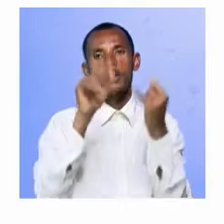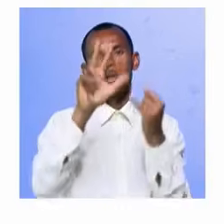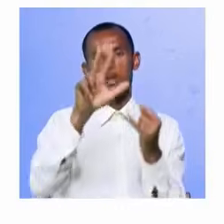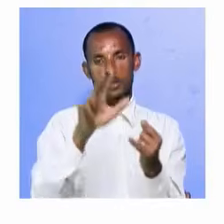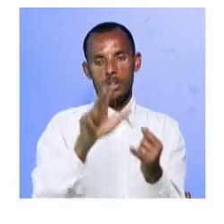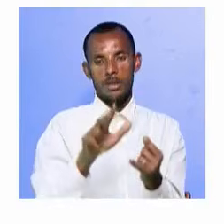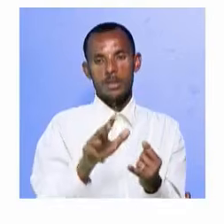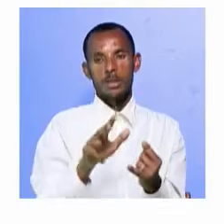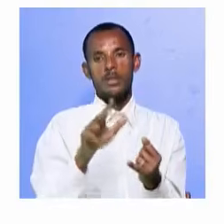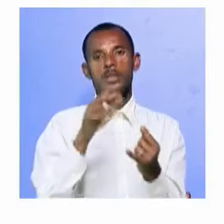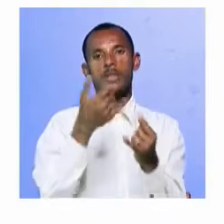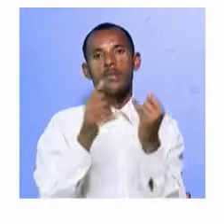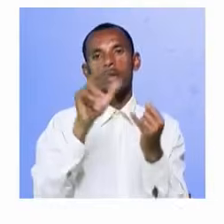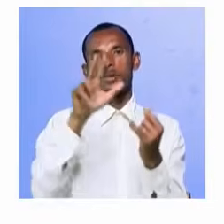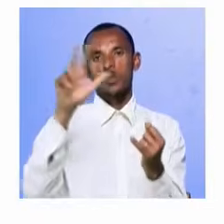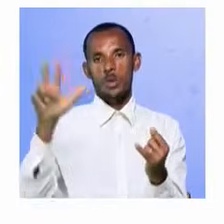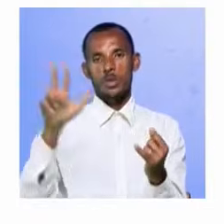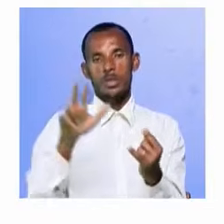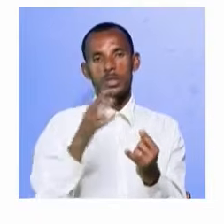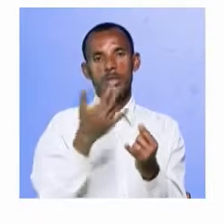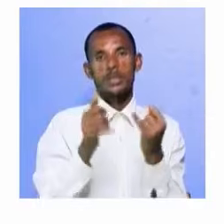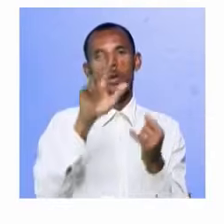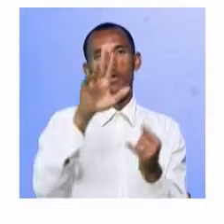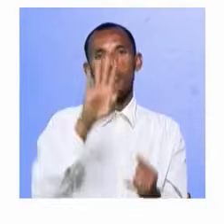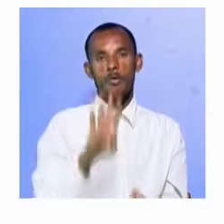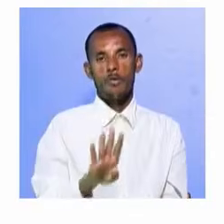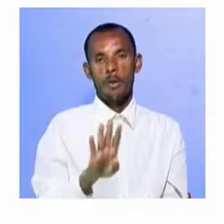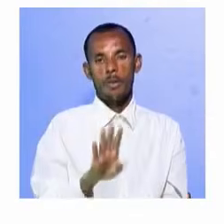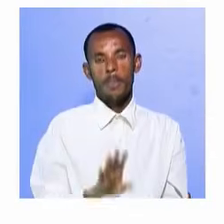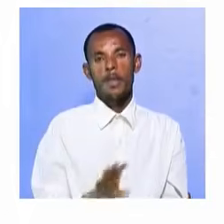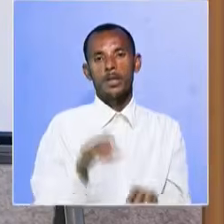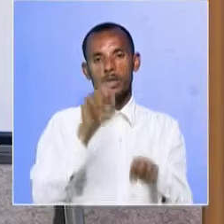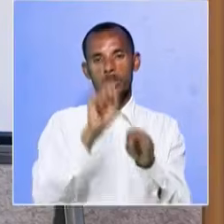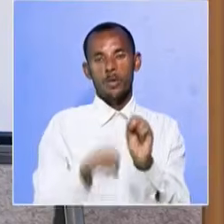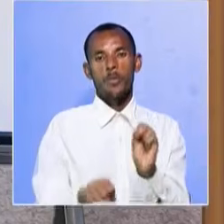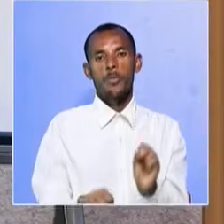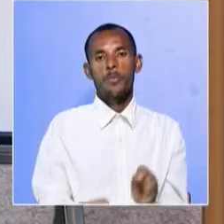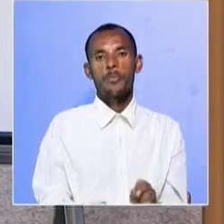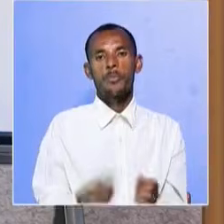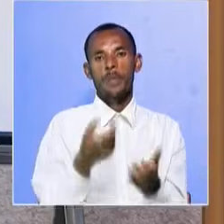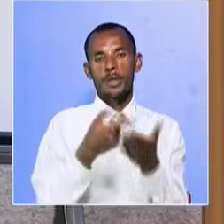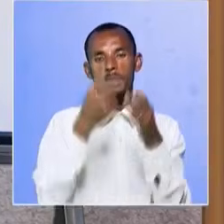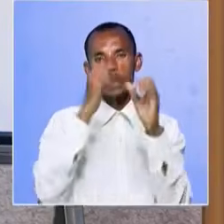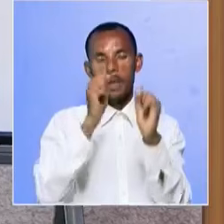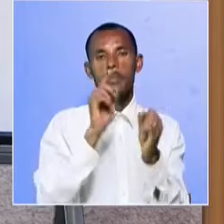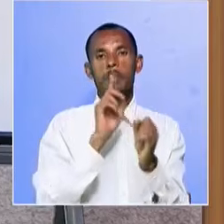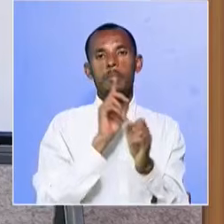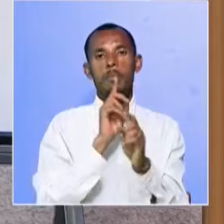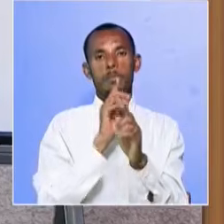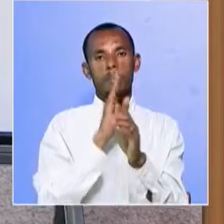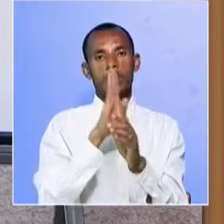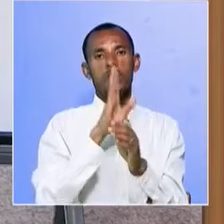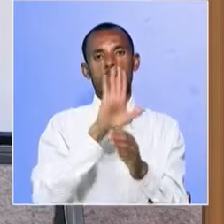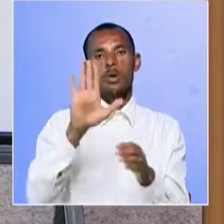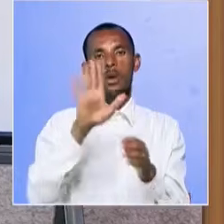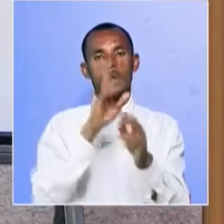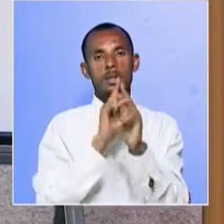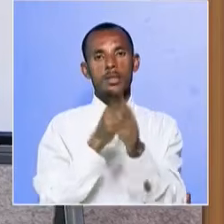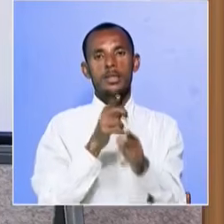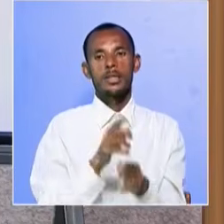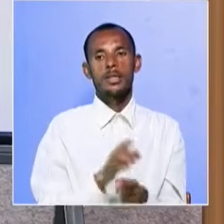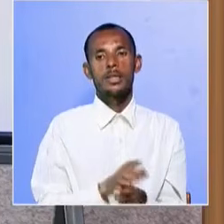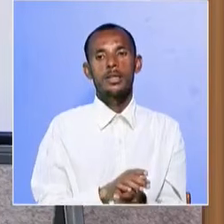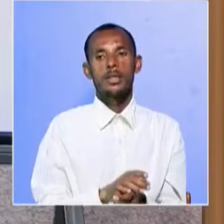3. By 3, it's 4. Okay? So, this can be your answer. This can be